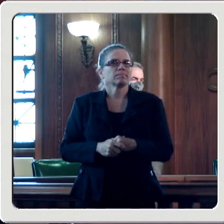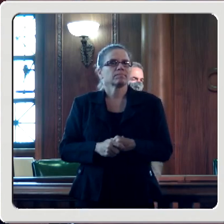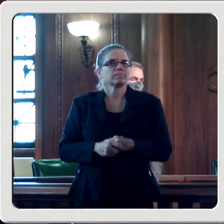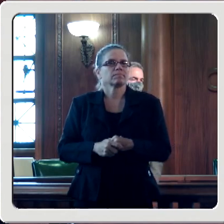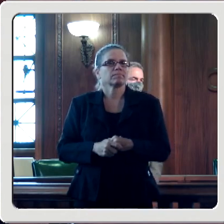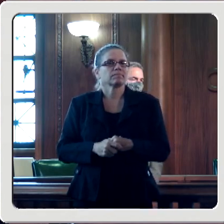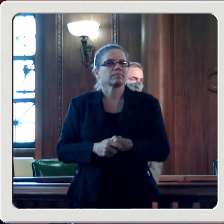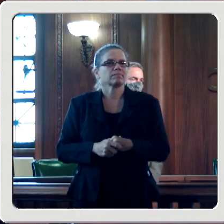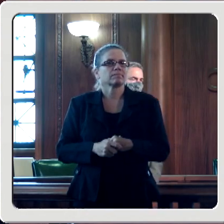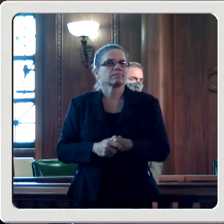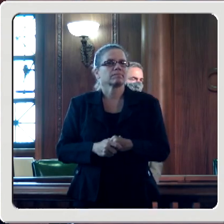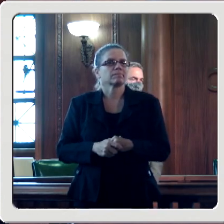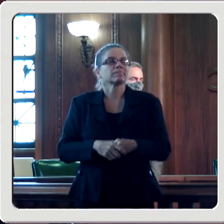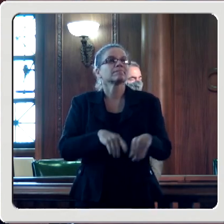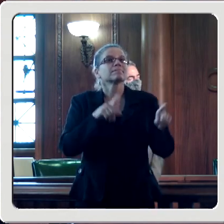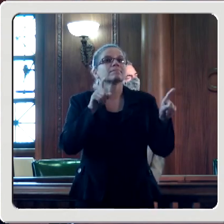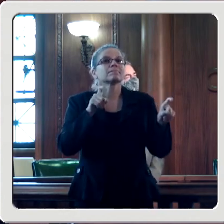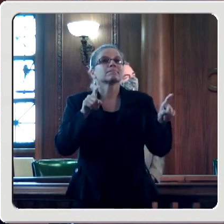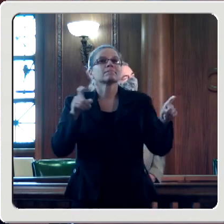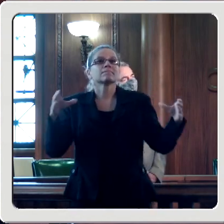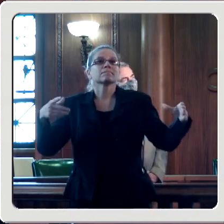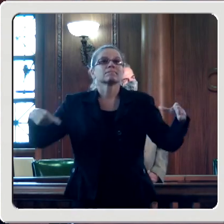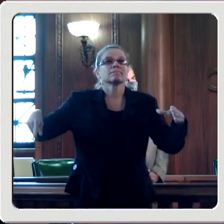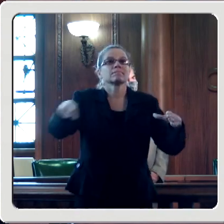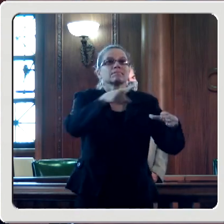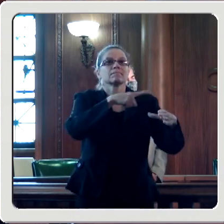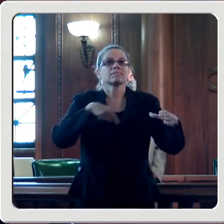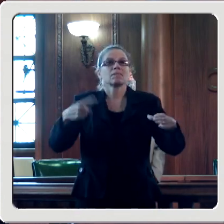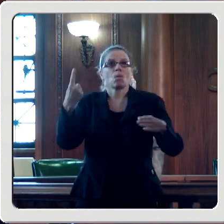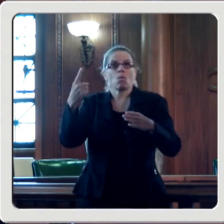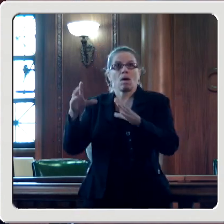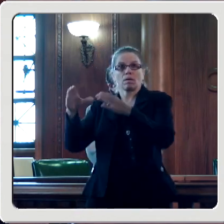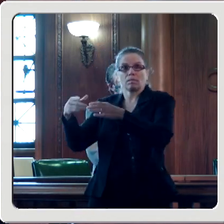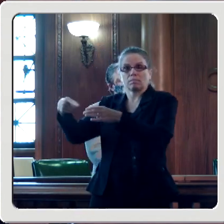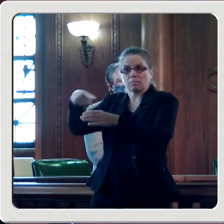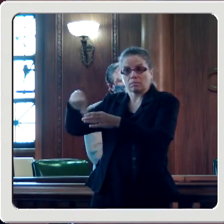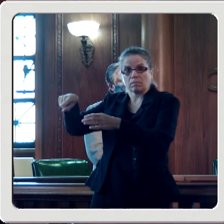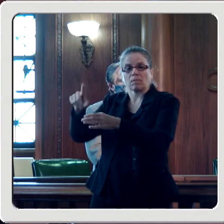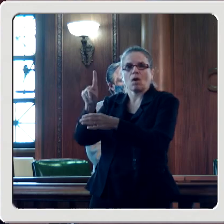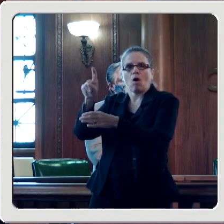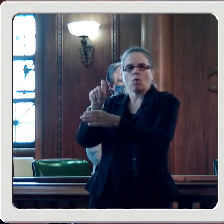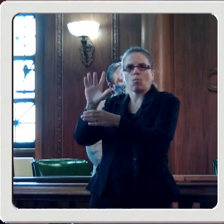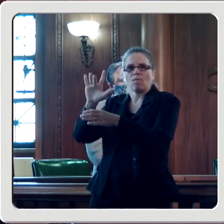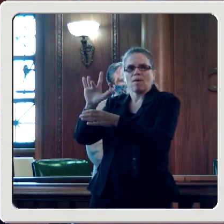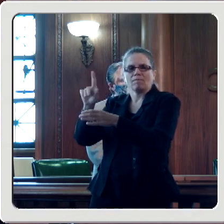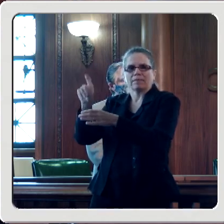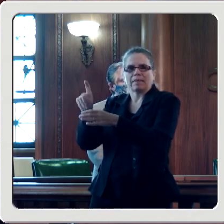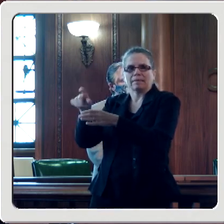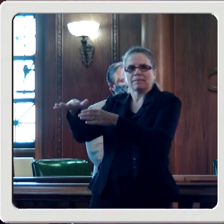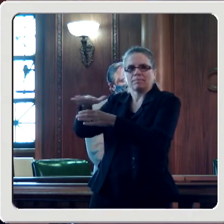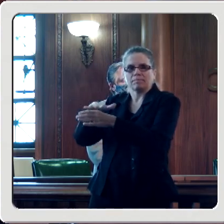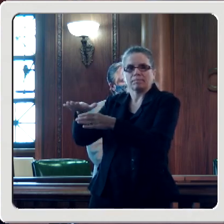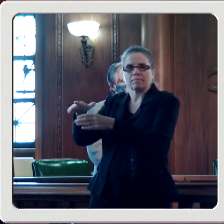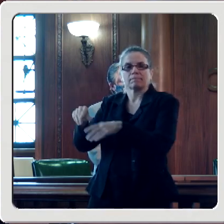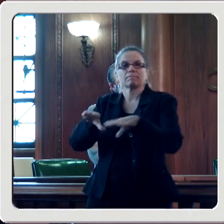125 individuals tested. At the Raymond A. Jordan Center on Friday, we tested